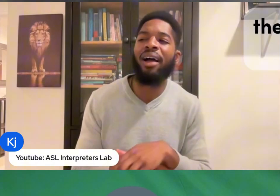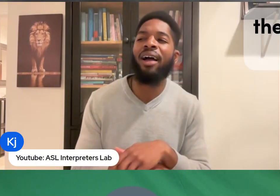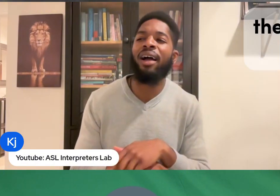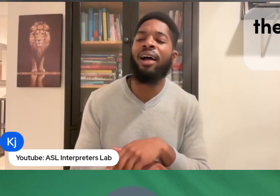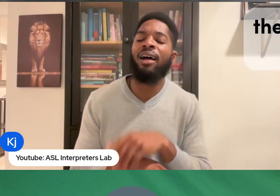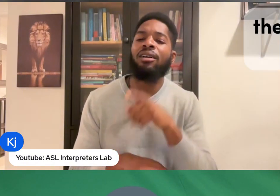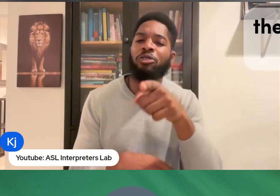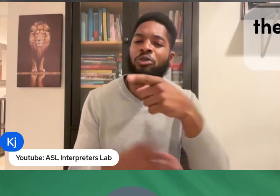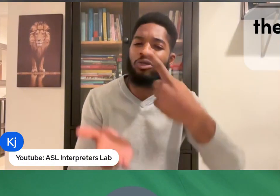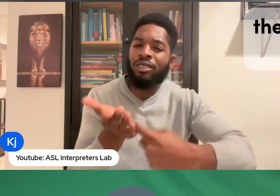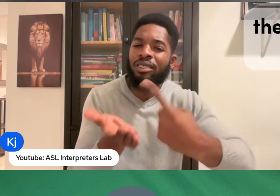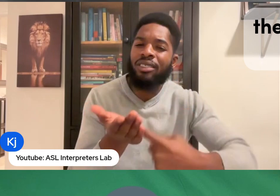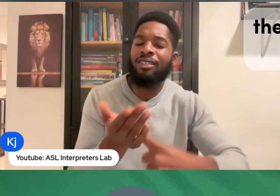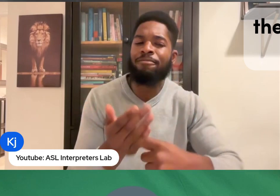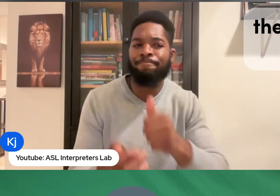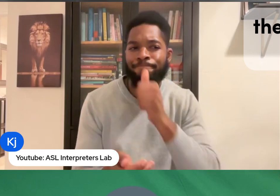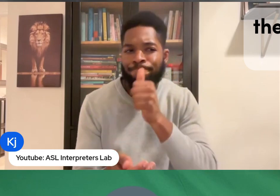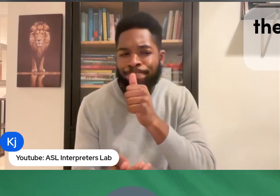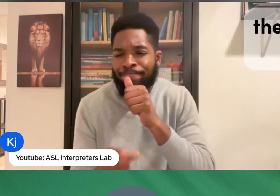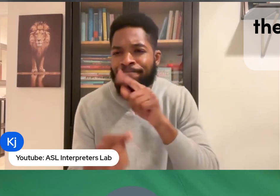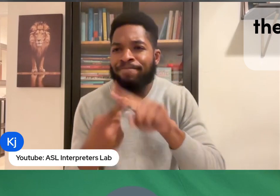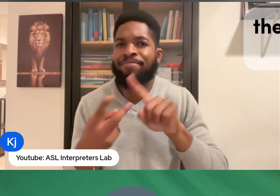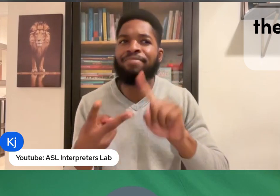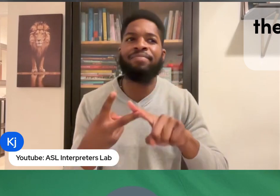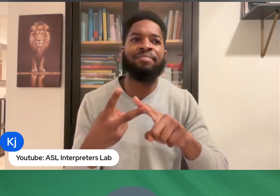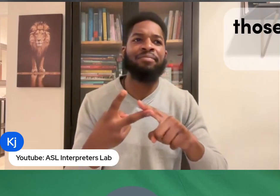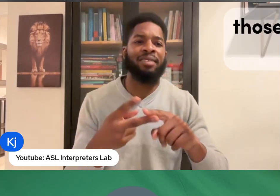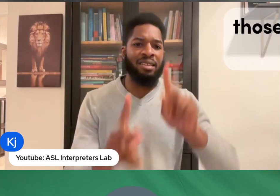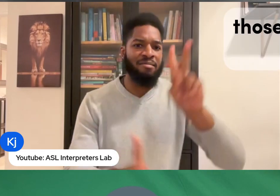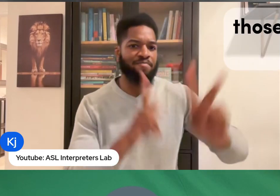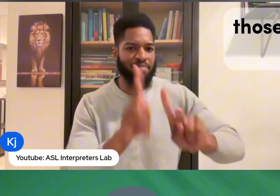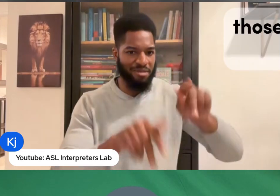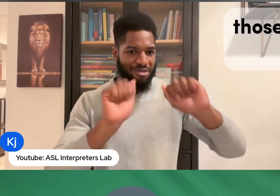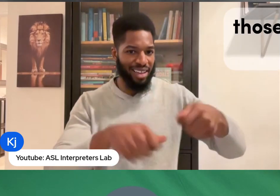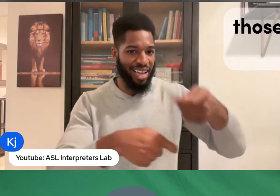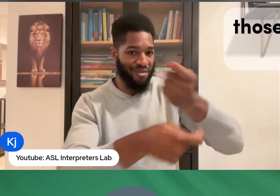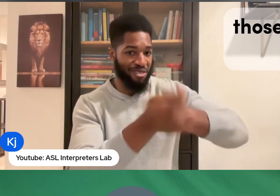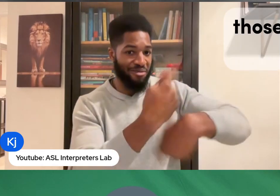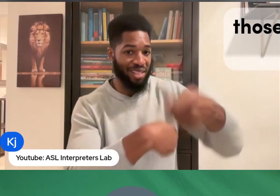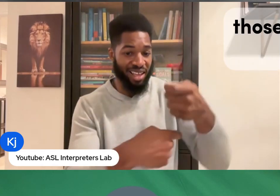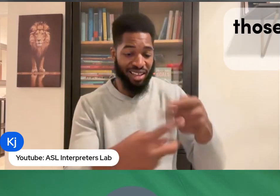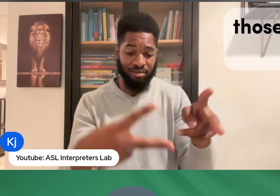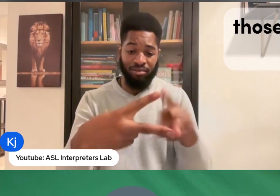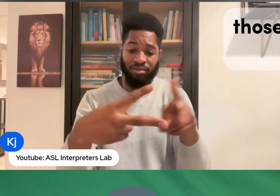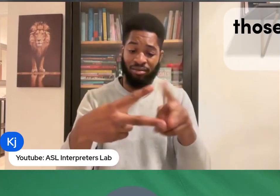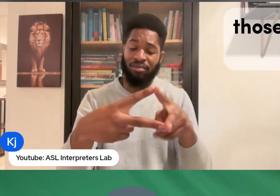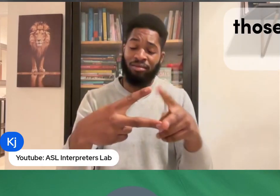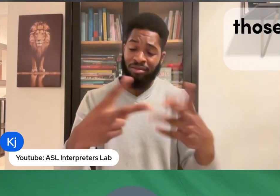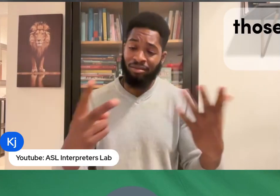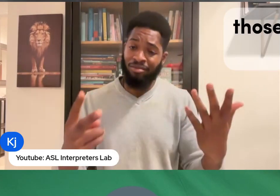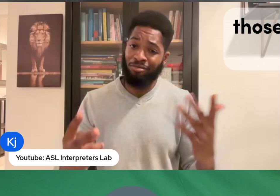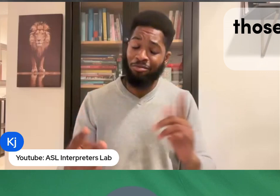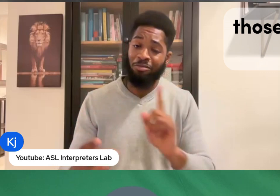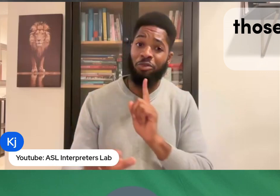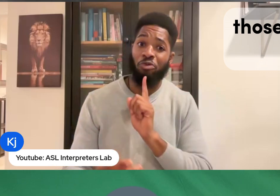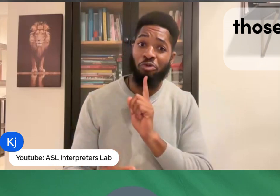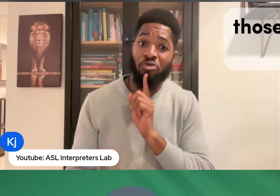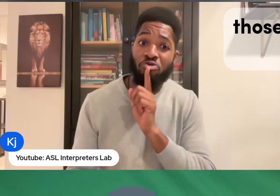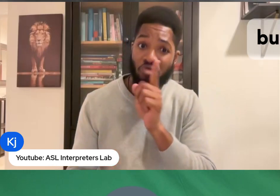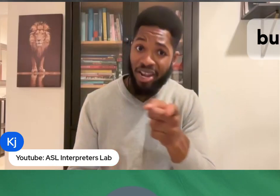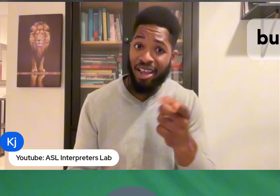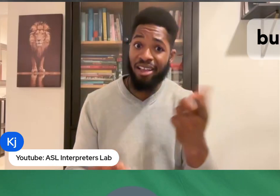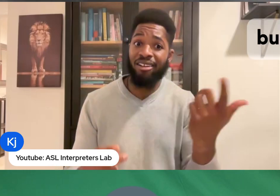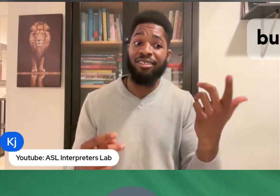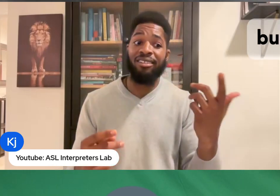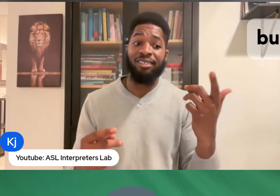the concern about replacing human capital, those are very real detriments to a CEO,